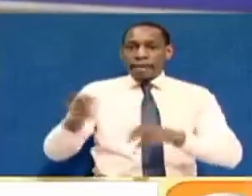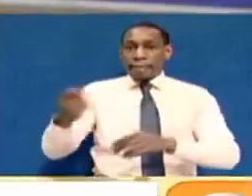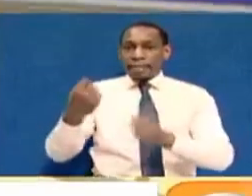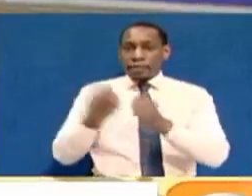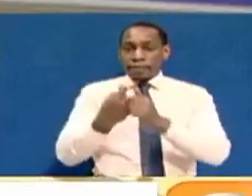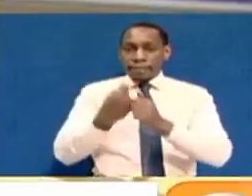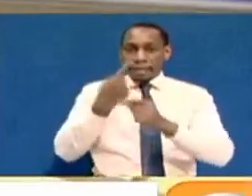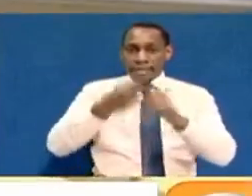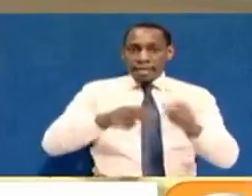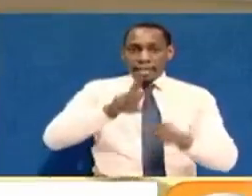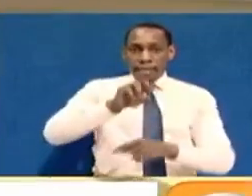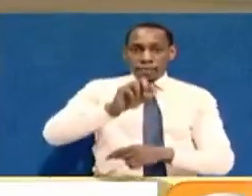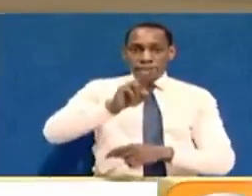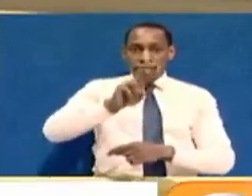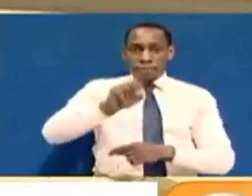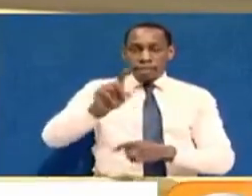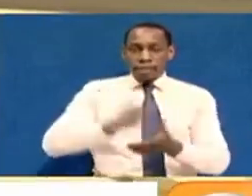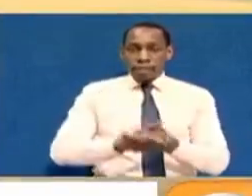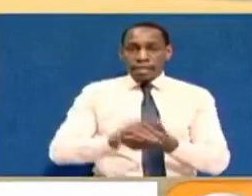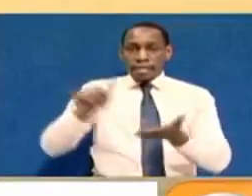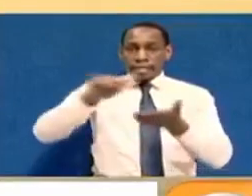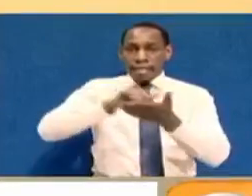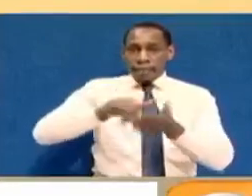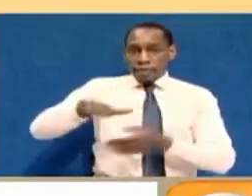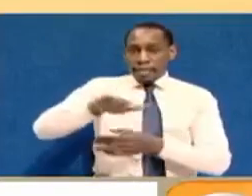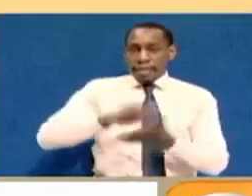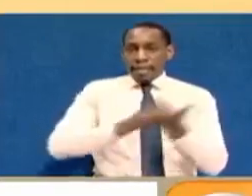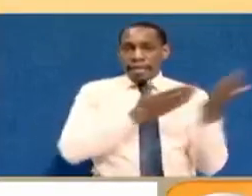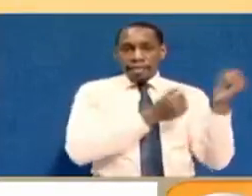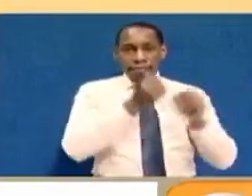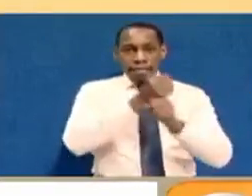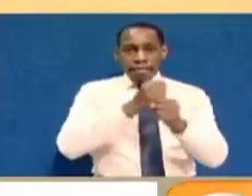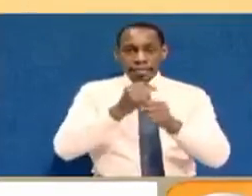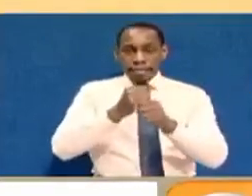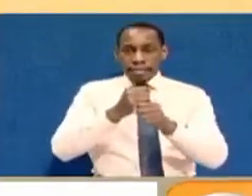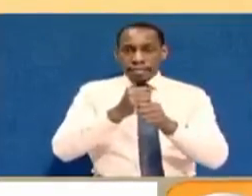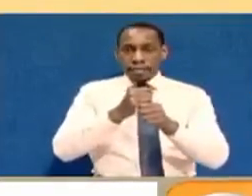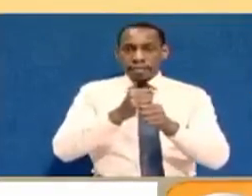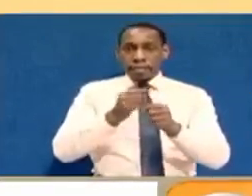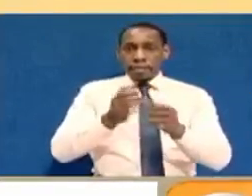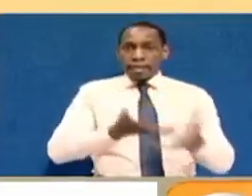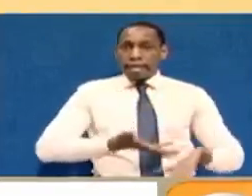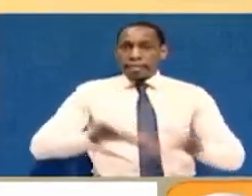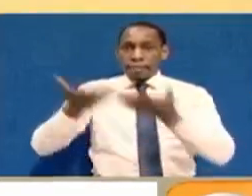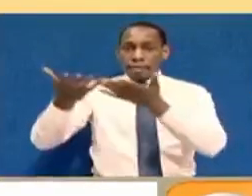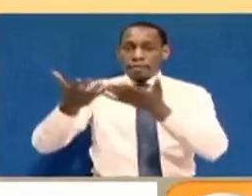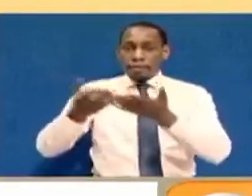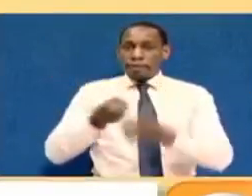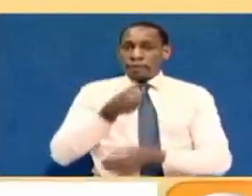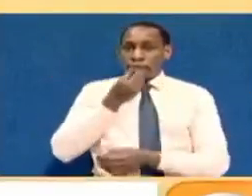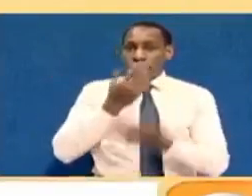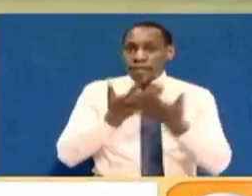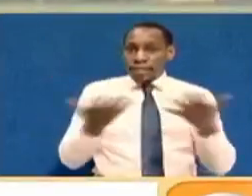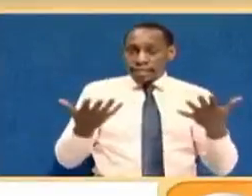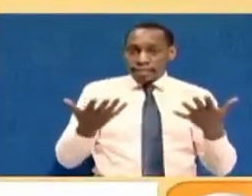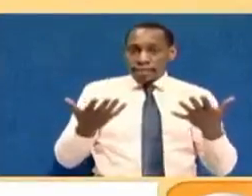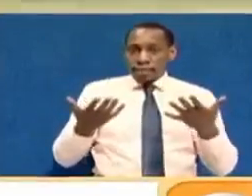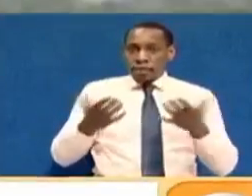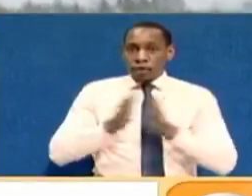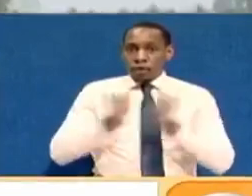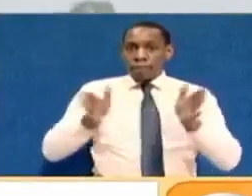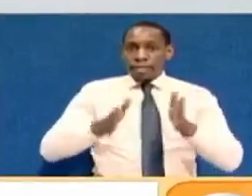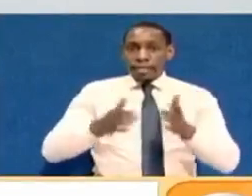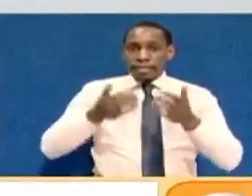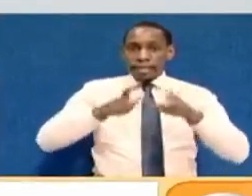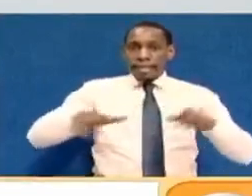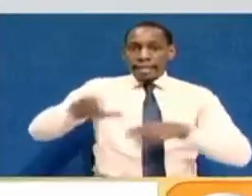this year. The cargo section of the airport is expected to create a build-up towards the exportation of horticultural goods, opening up the